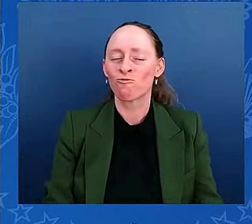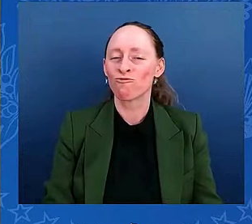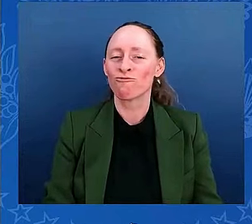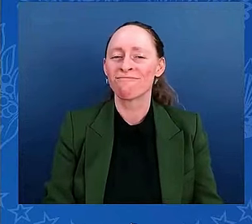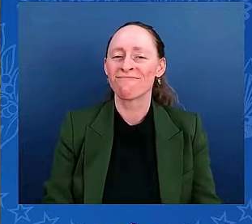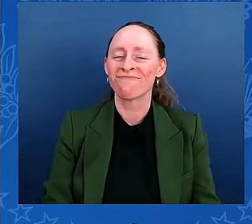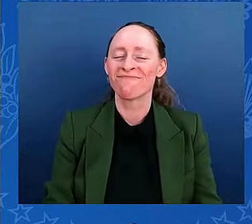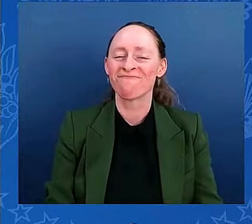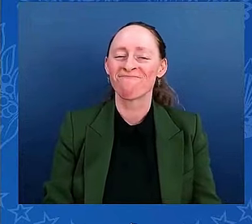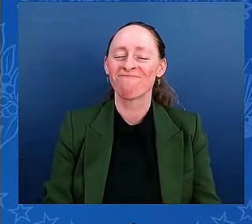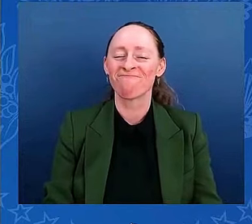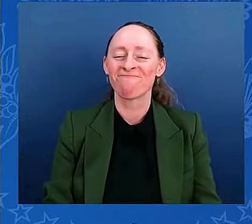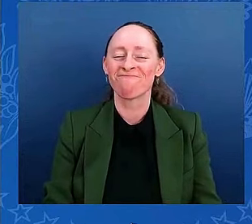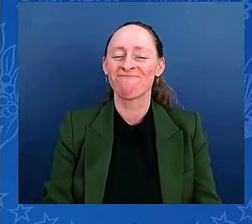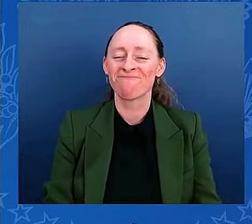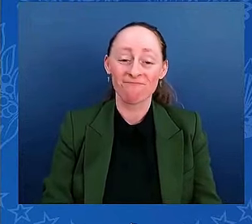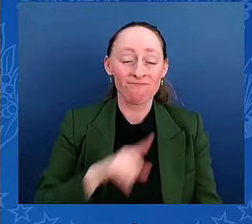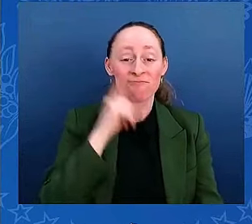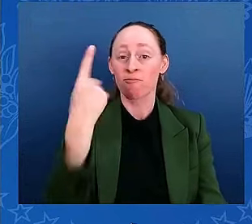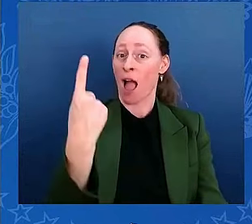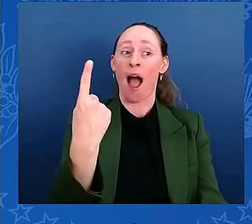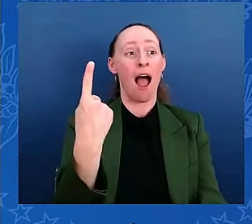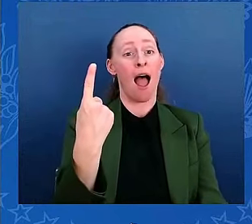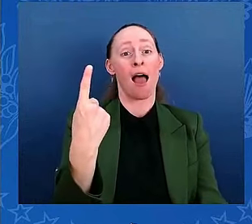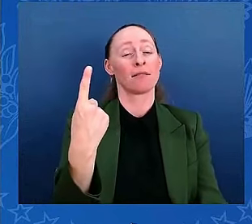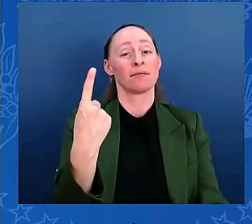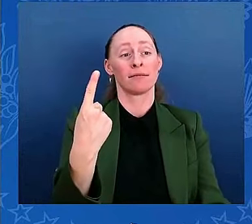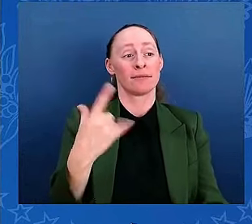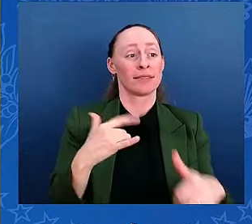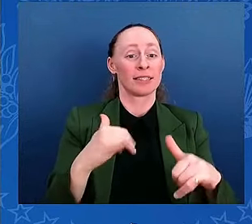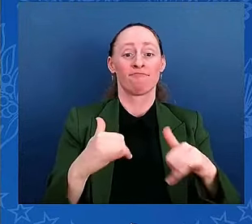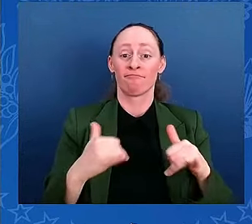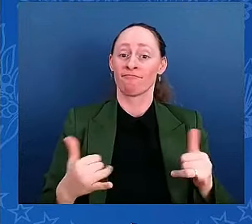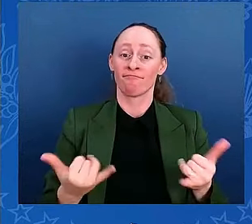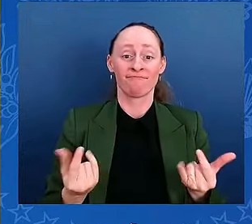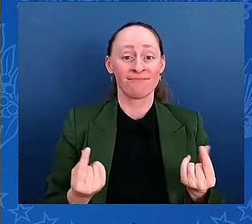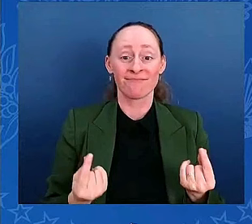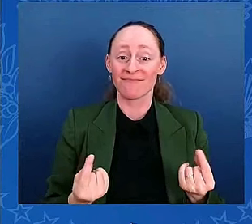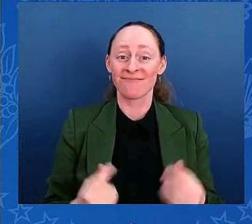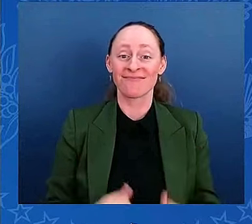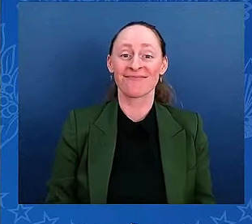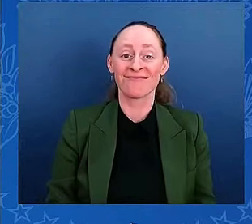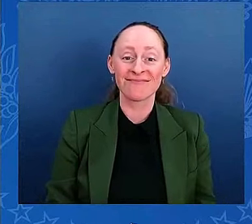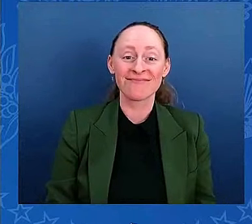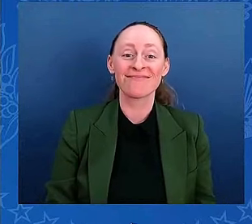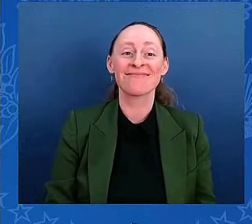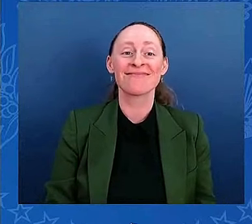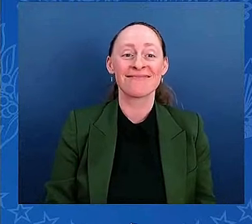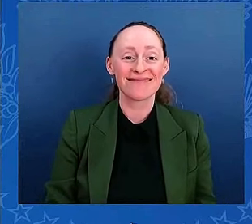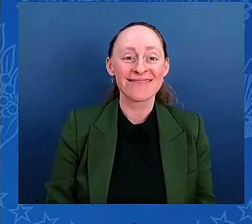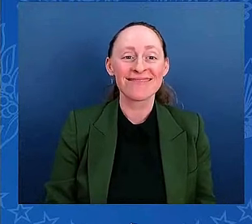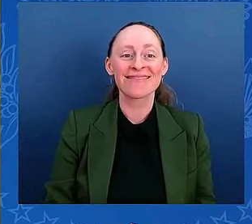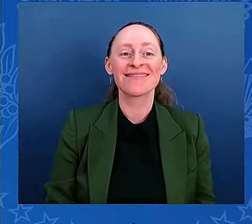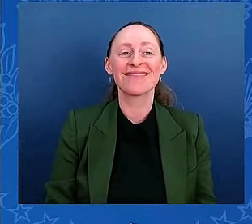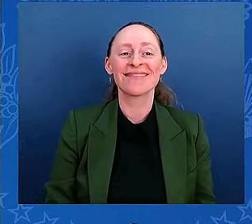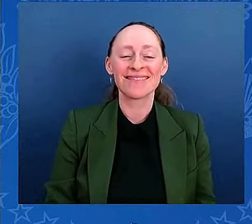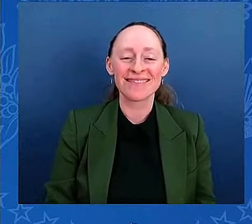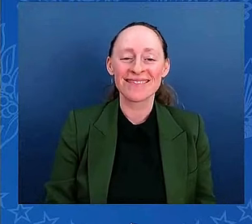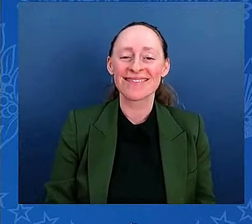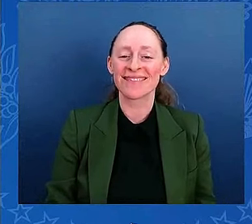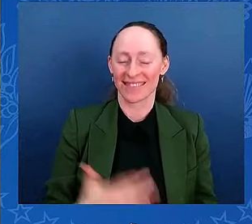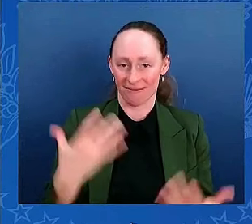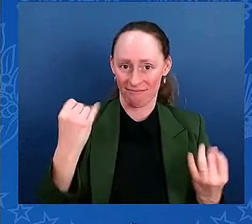I'm Catherine Eugenia Finnegan, Irish Catholic background. You guys, a lot of you are Catholics, you know.